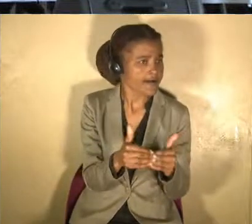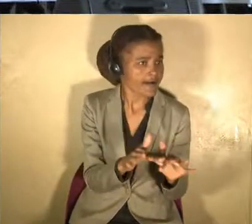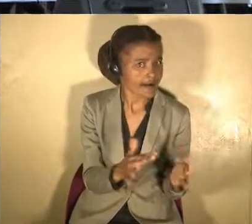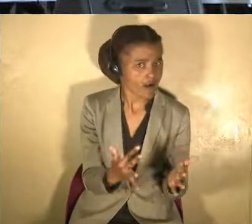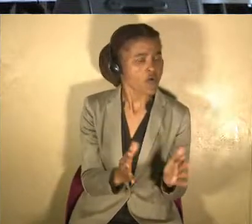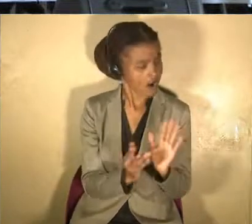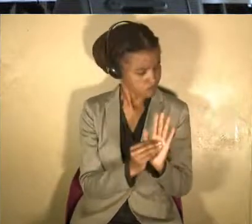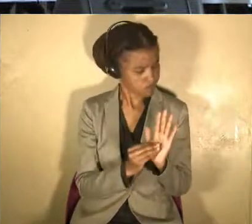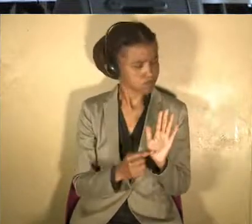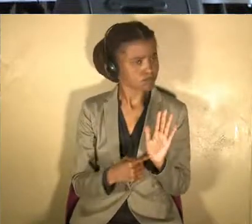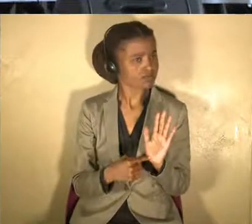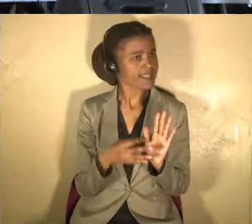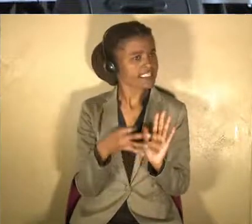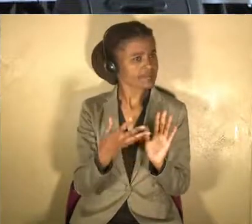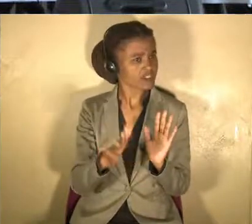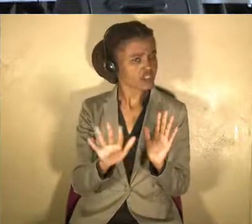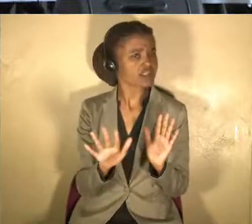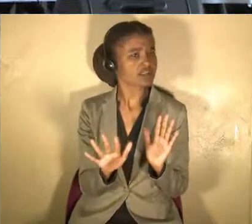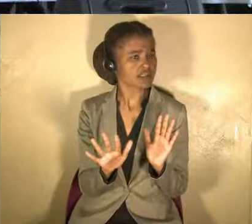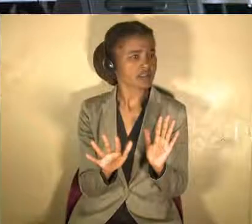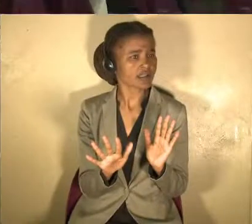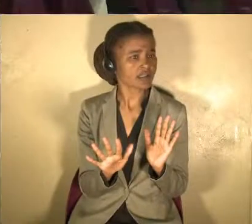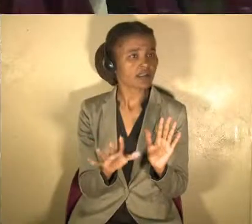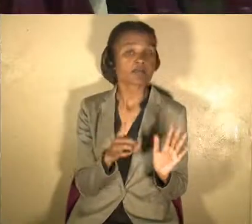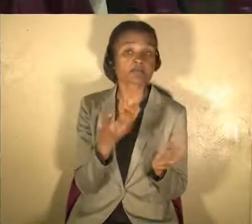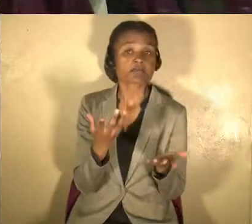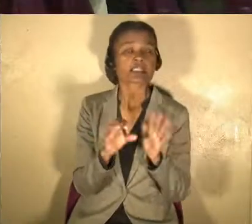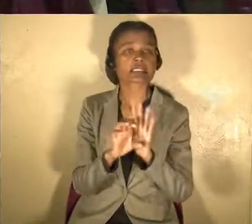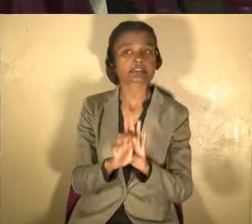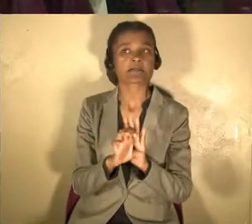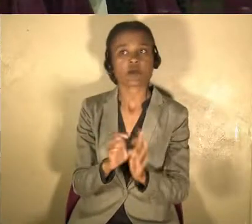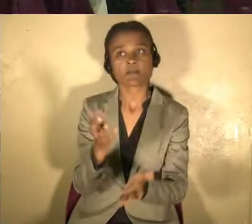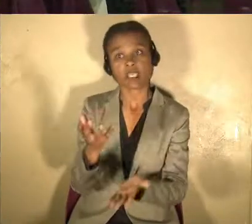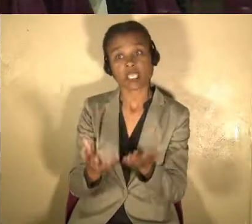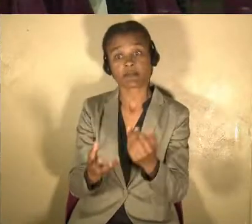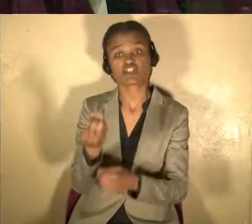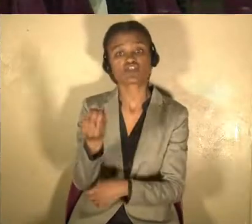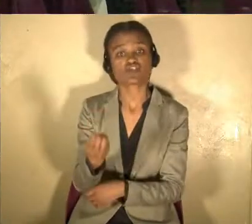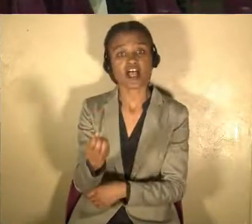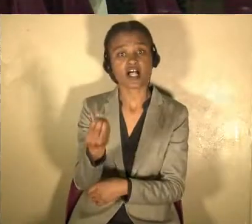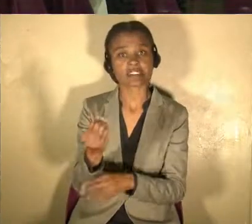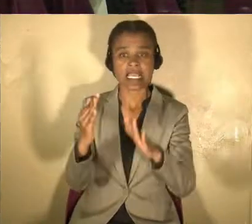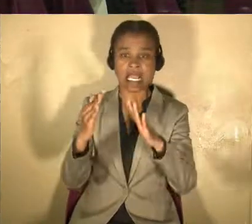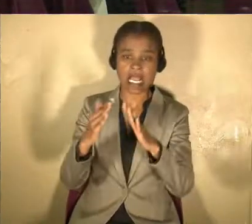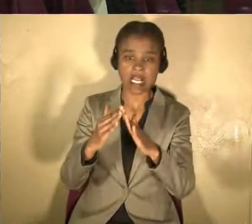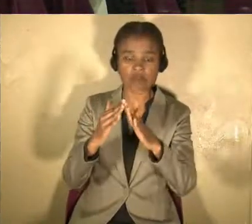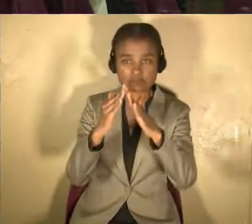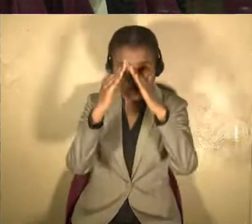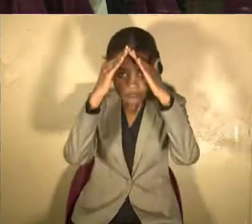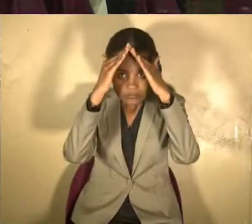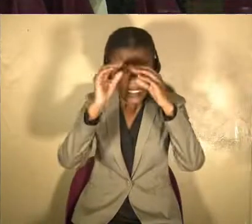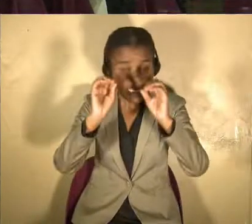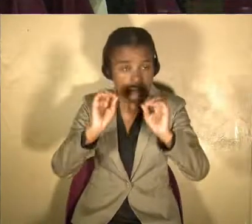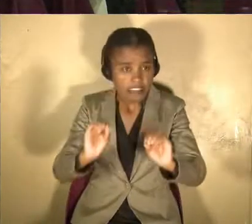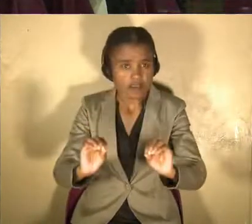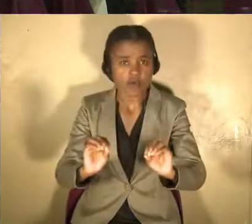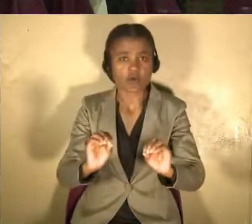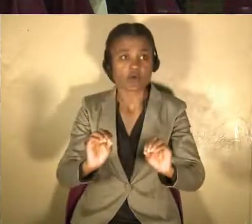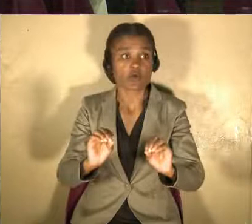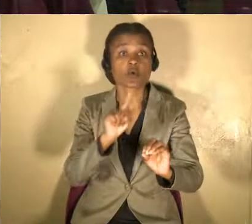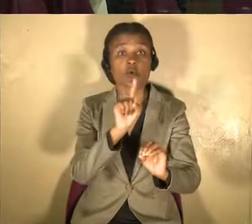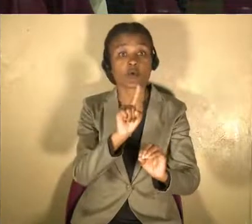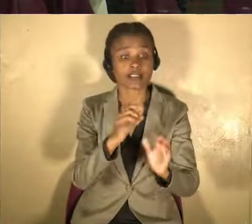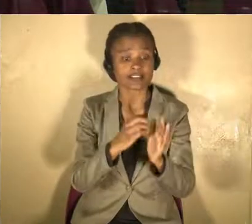ngwana or ling a street child. Section 150 of the Children's